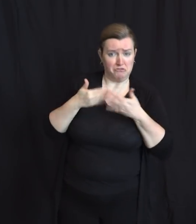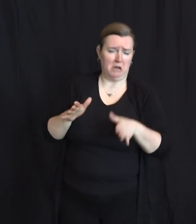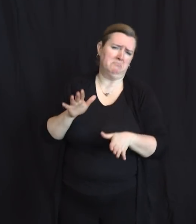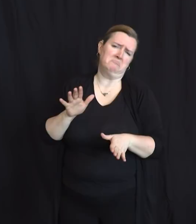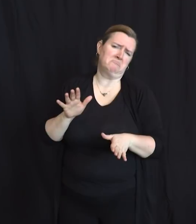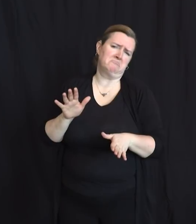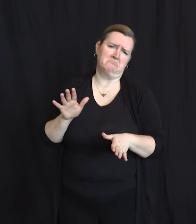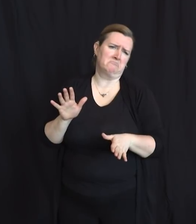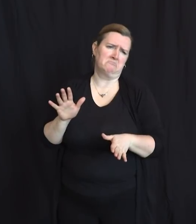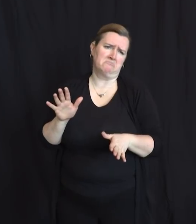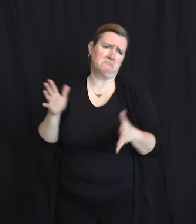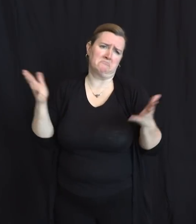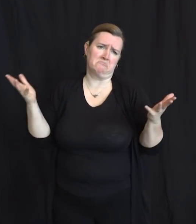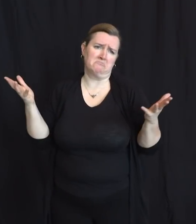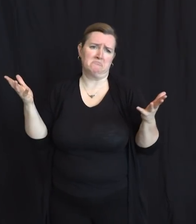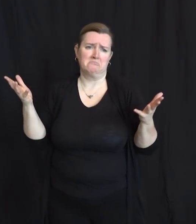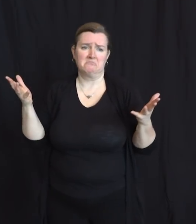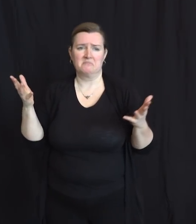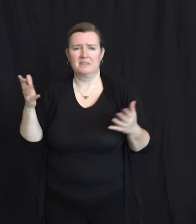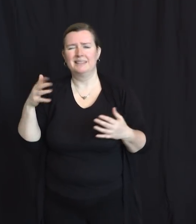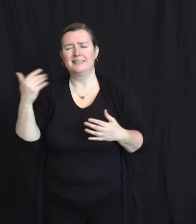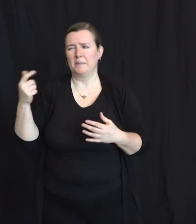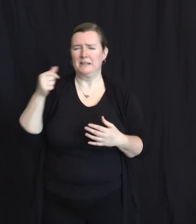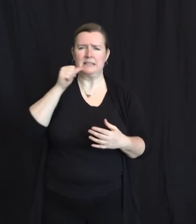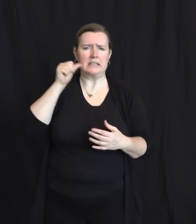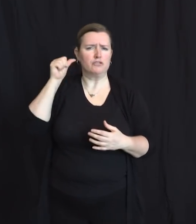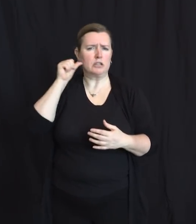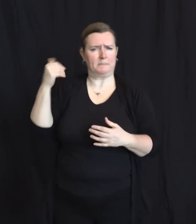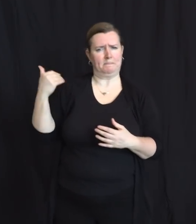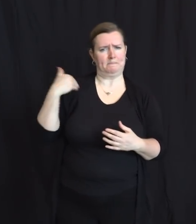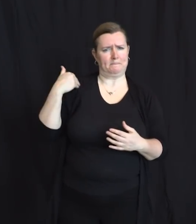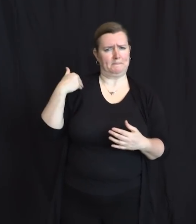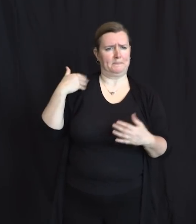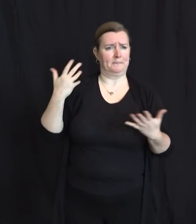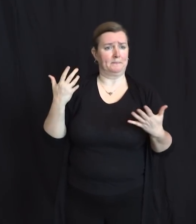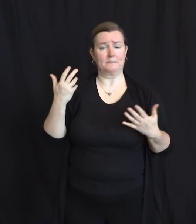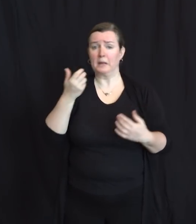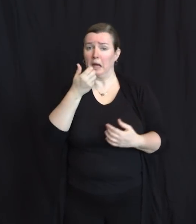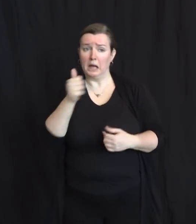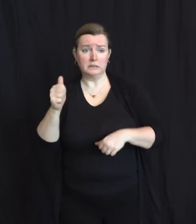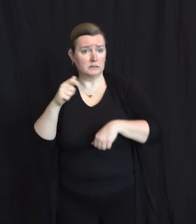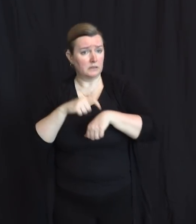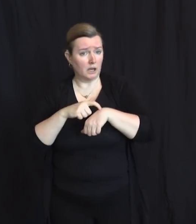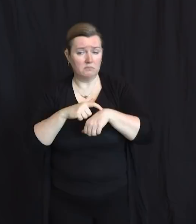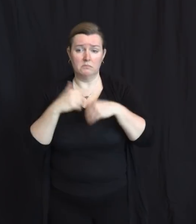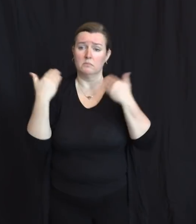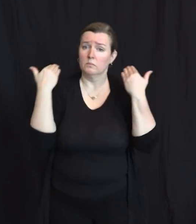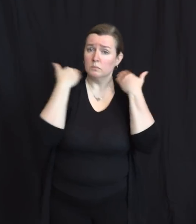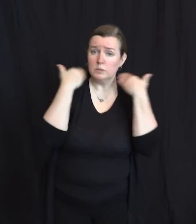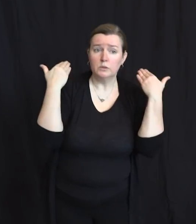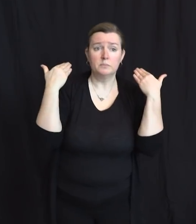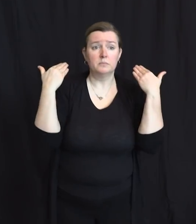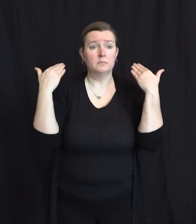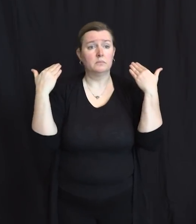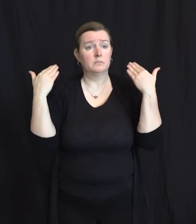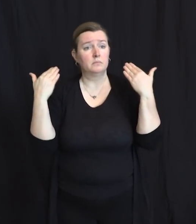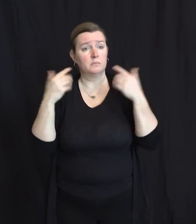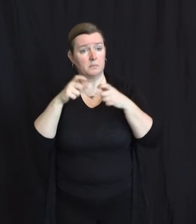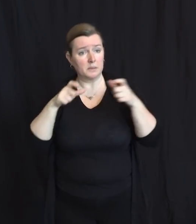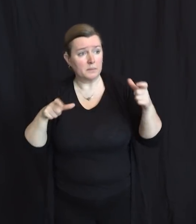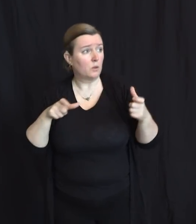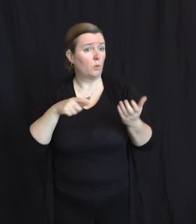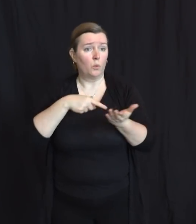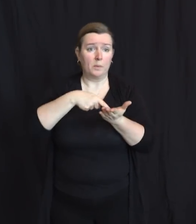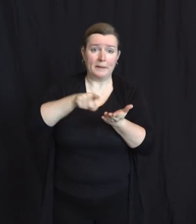someone yesterday, whenever anything goes into bankruptcy or there's a financial catastrophe, the people who pay the biggest price are